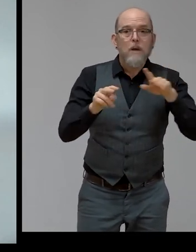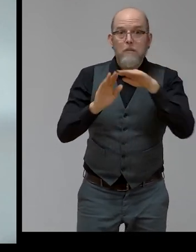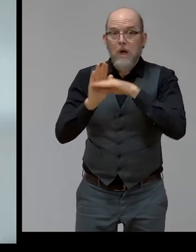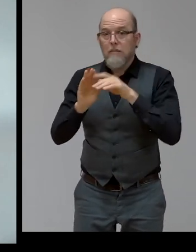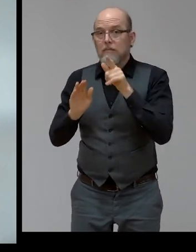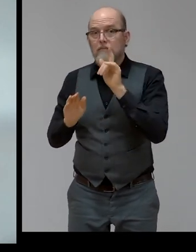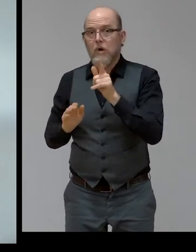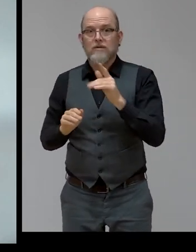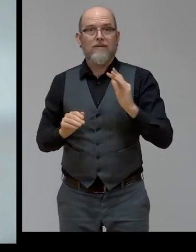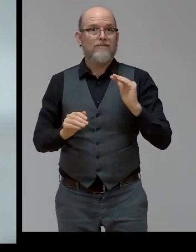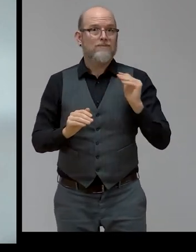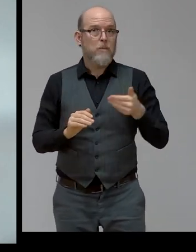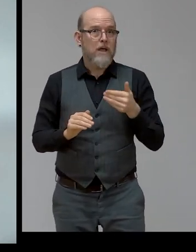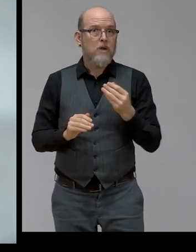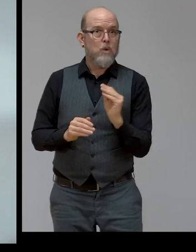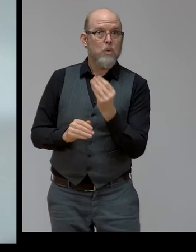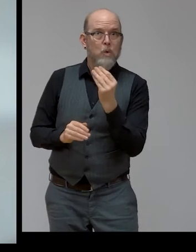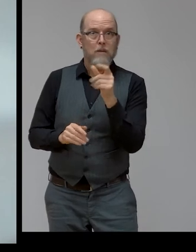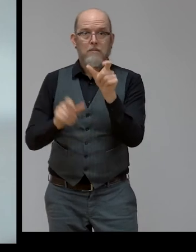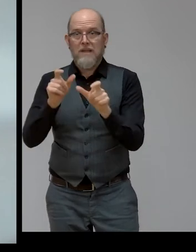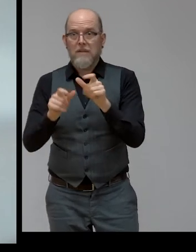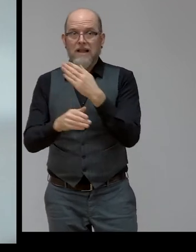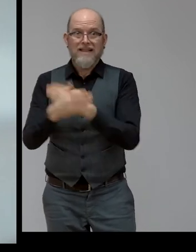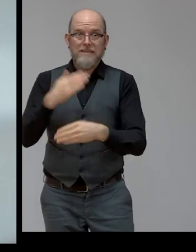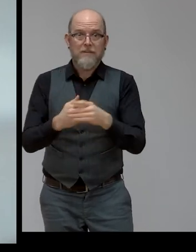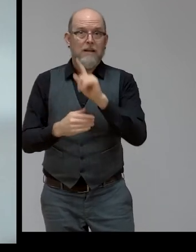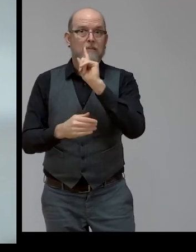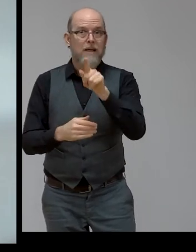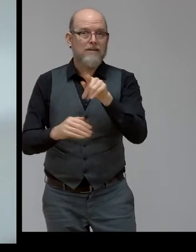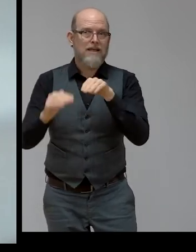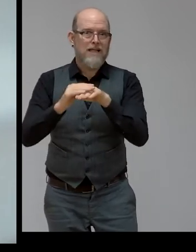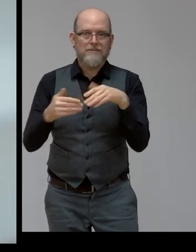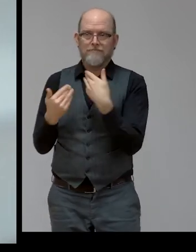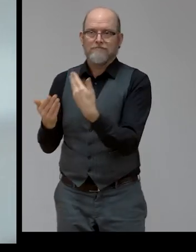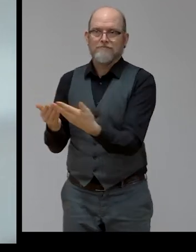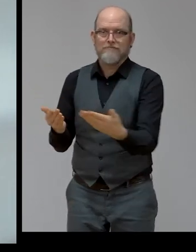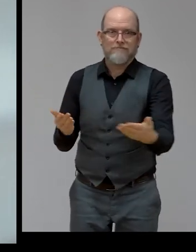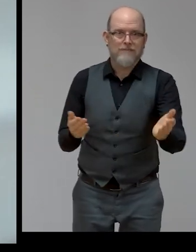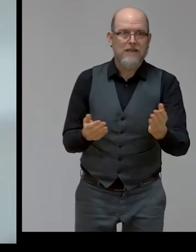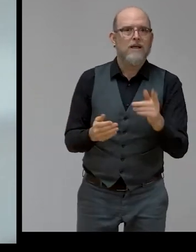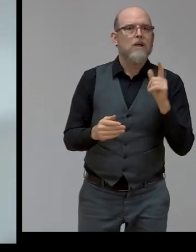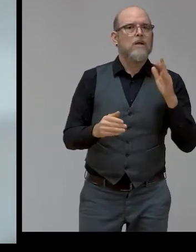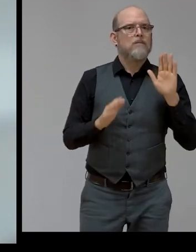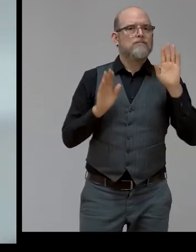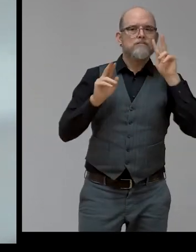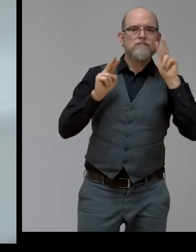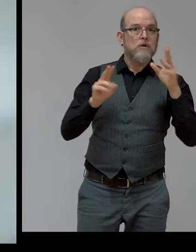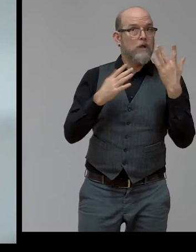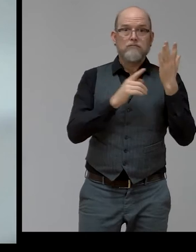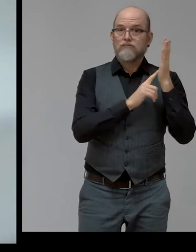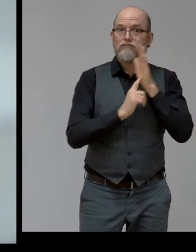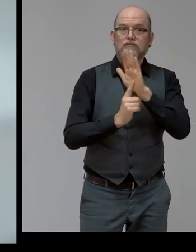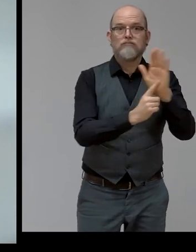youth, and persons with disabilities. And she is going to present to us a project called